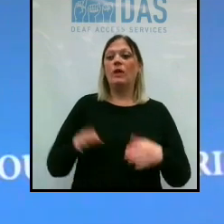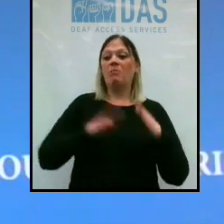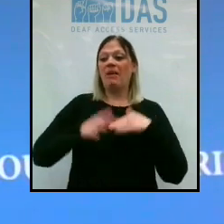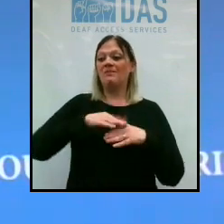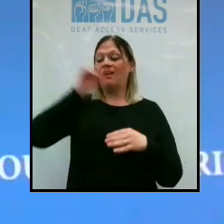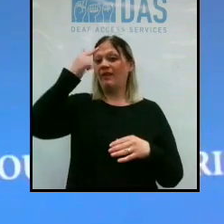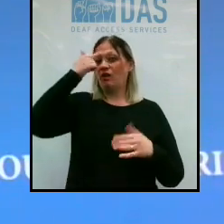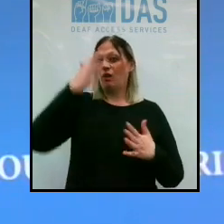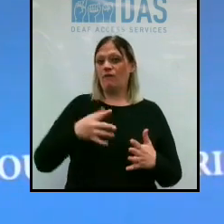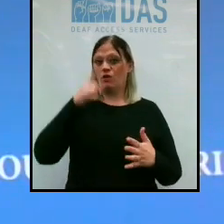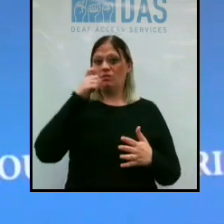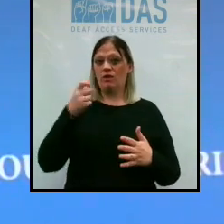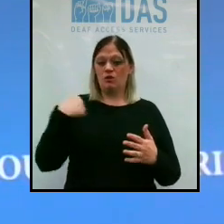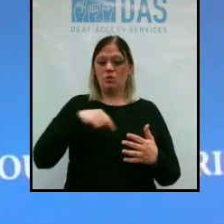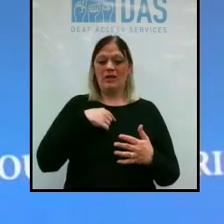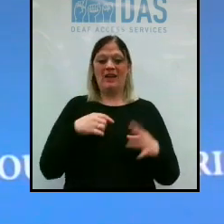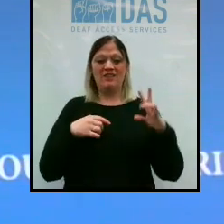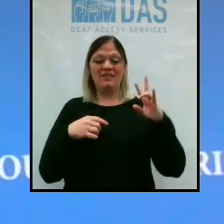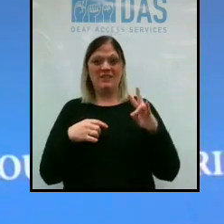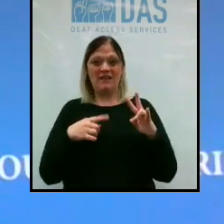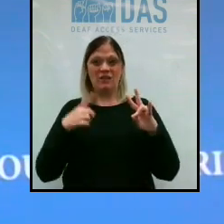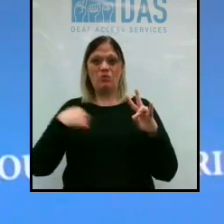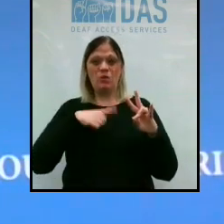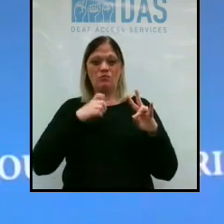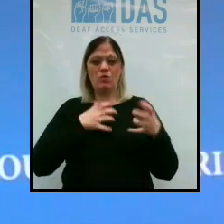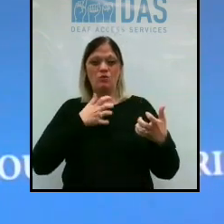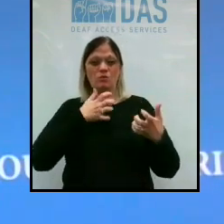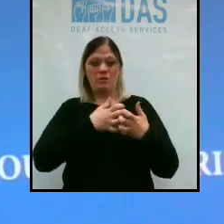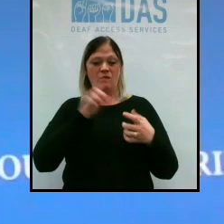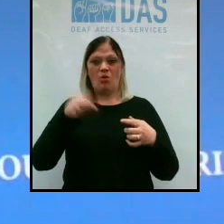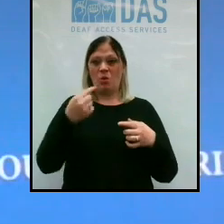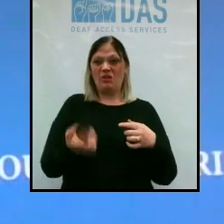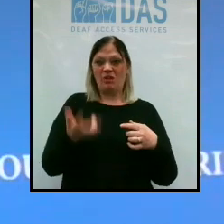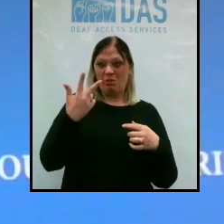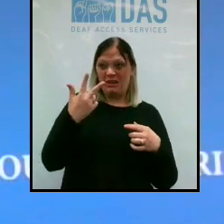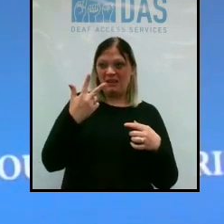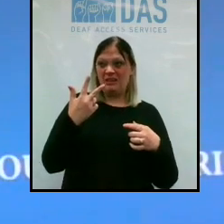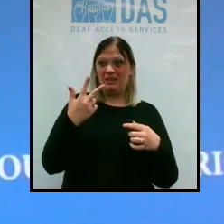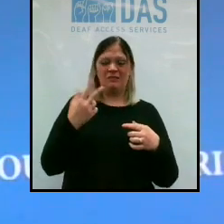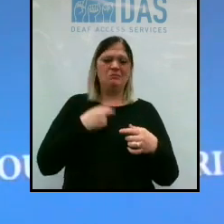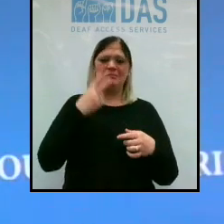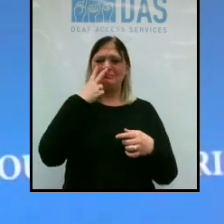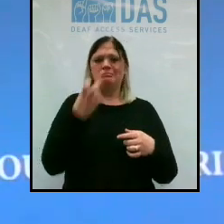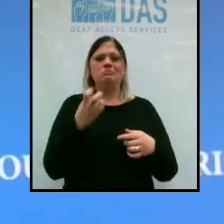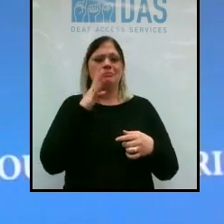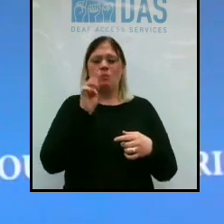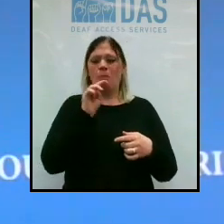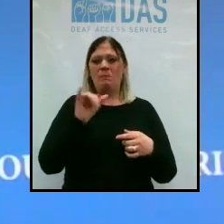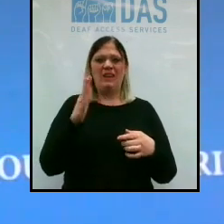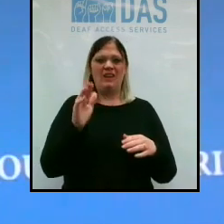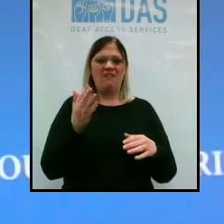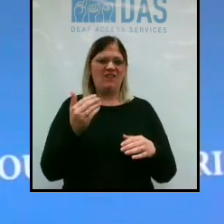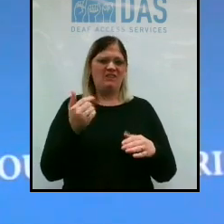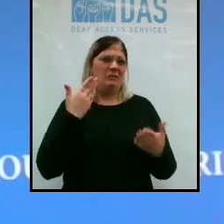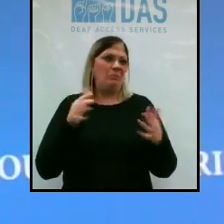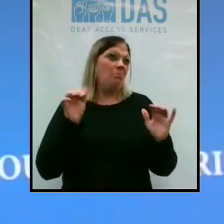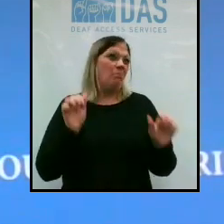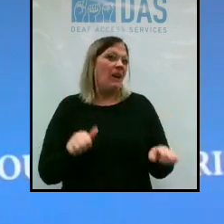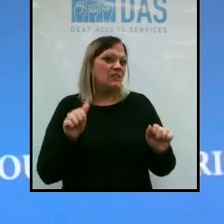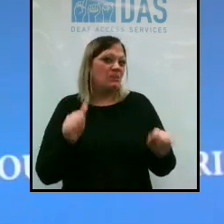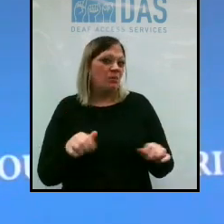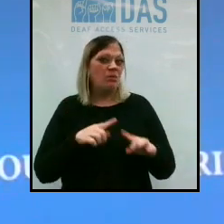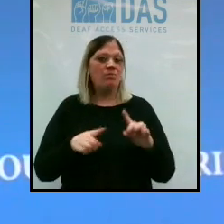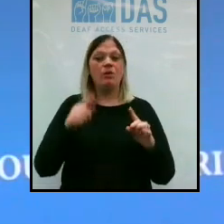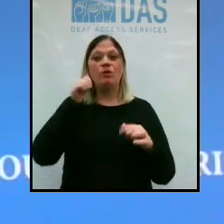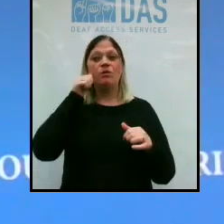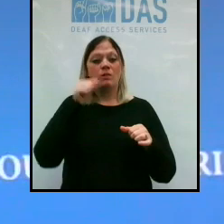with only 3 of the 7 having been met as of yesterday, it's highly doubtful we'll meet May 15th. It's possible. Remember, they're